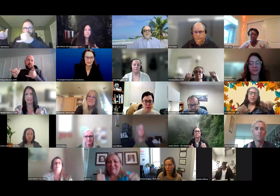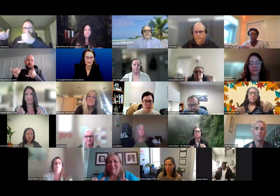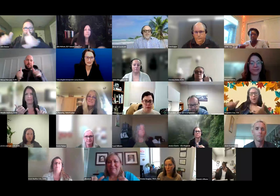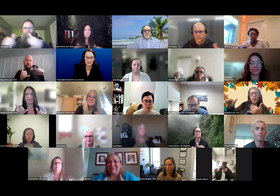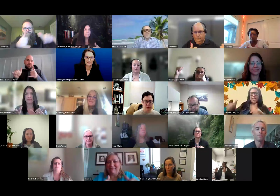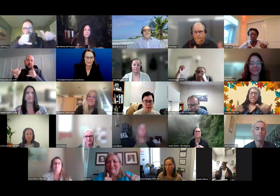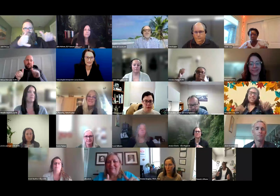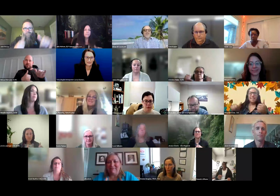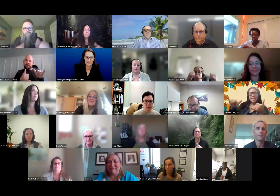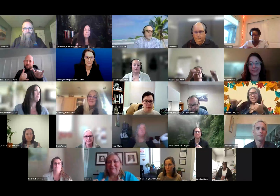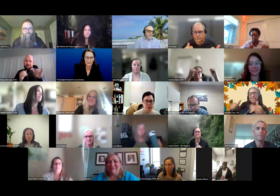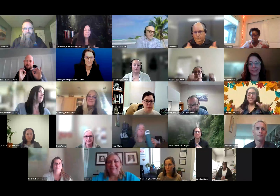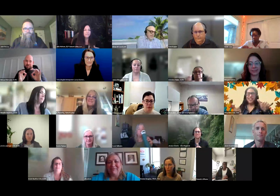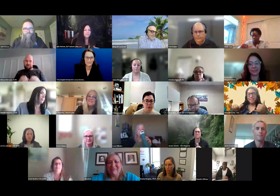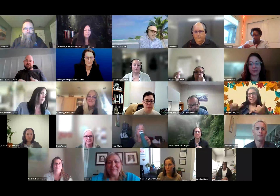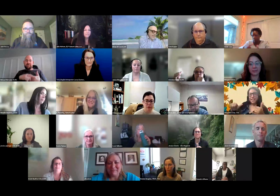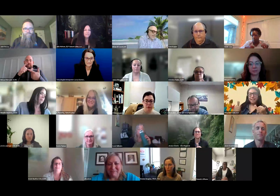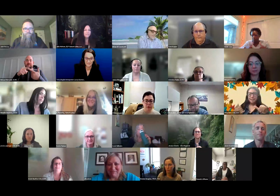Party.